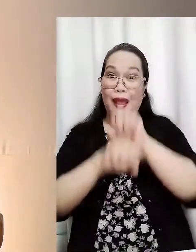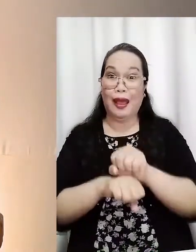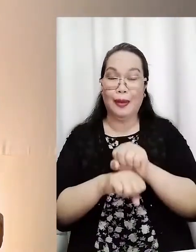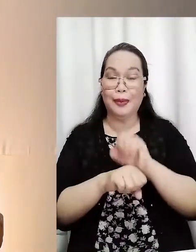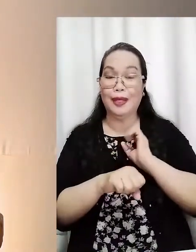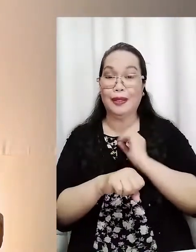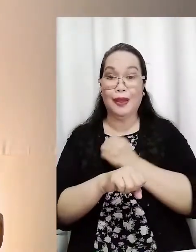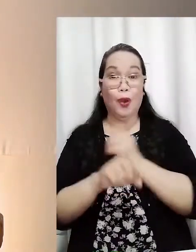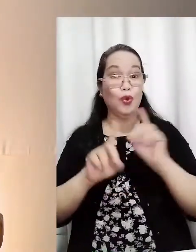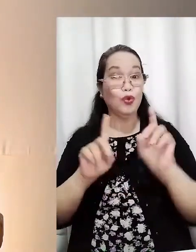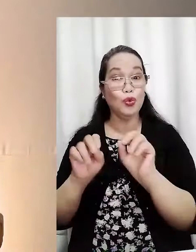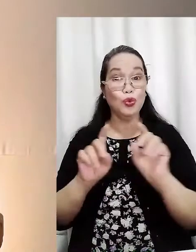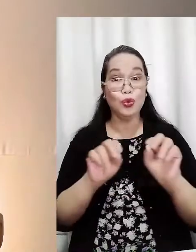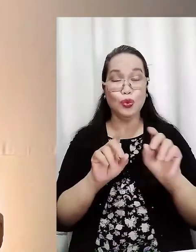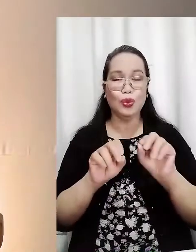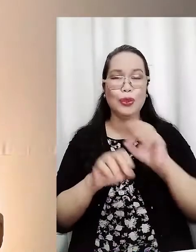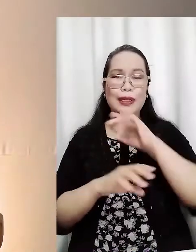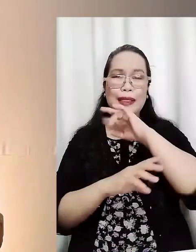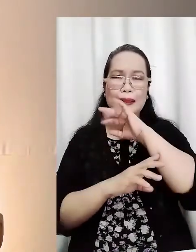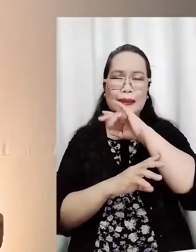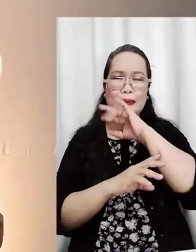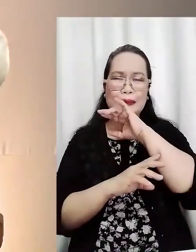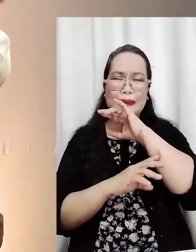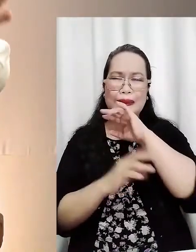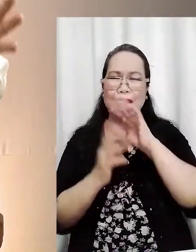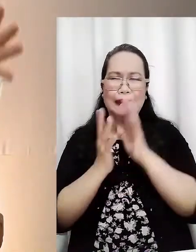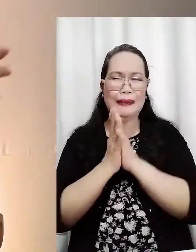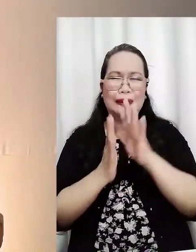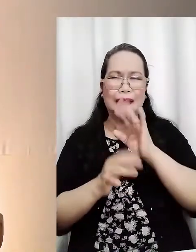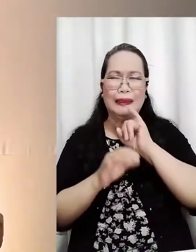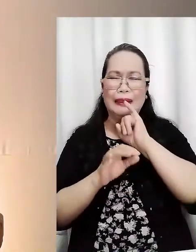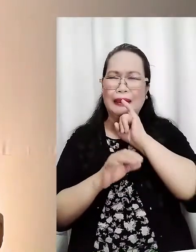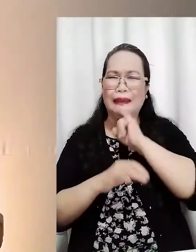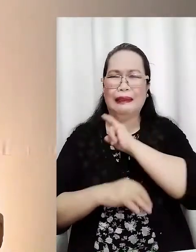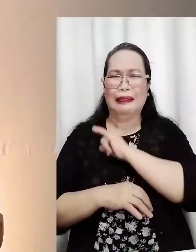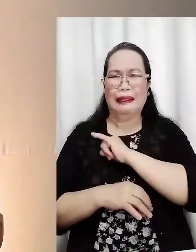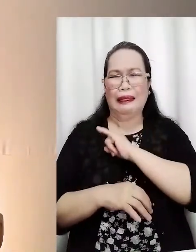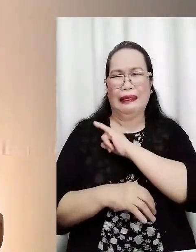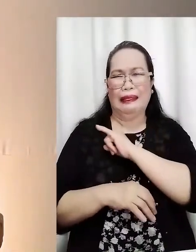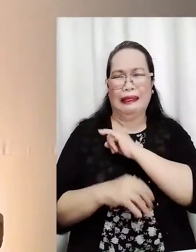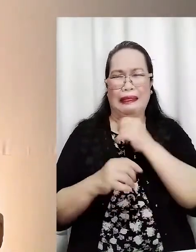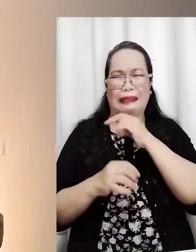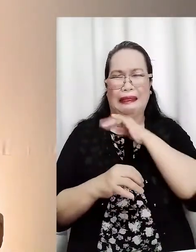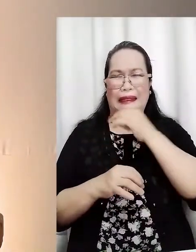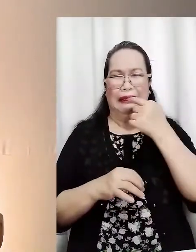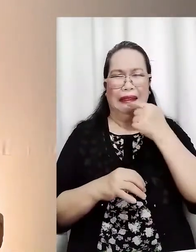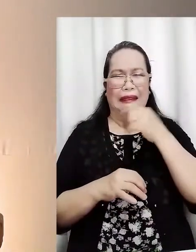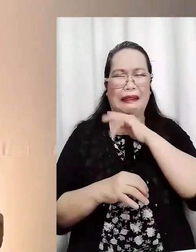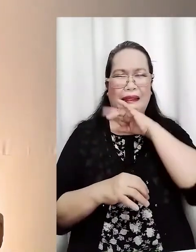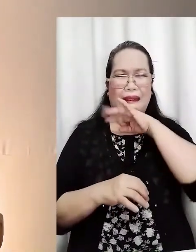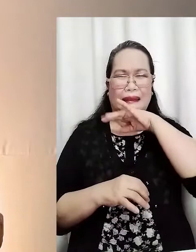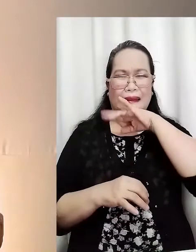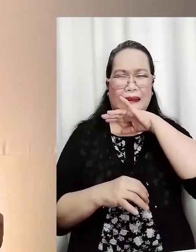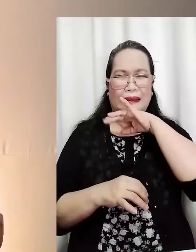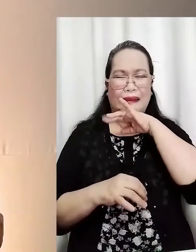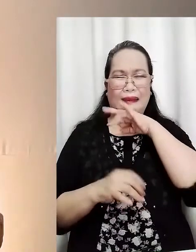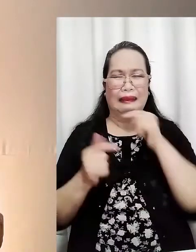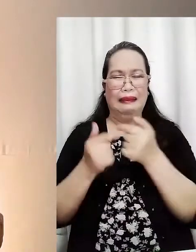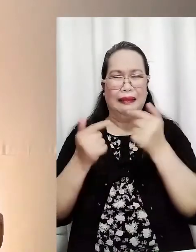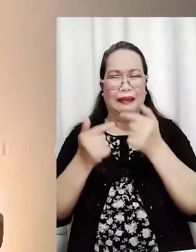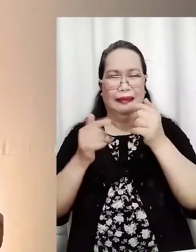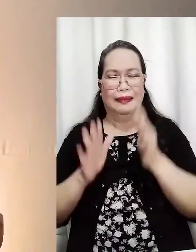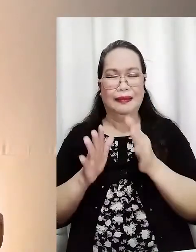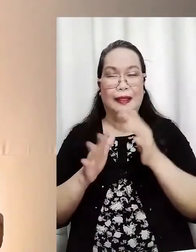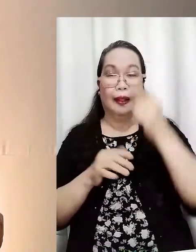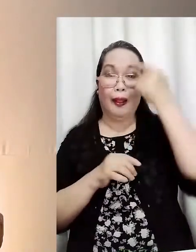and contaminated with immorality and other sinful things, it is our minds that get